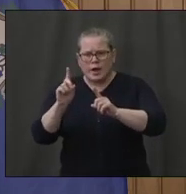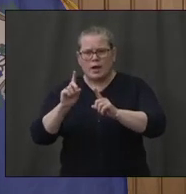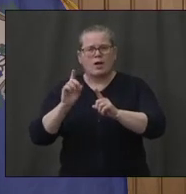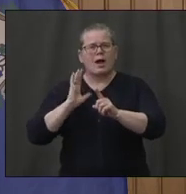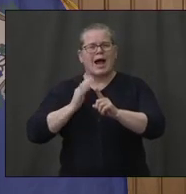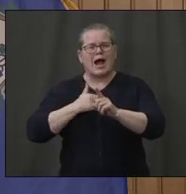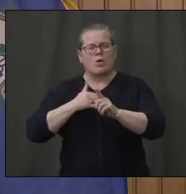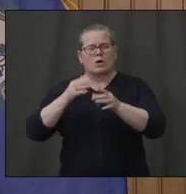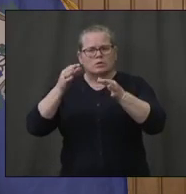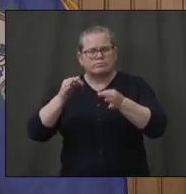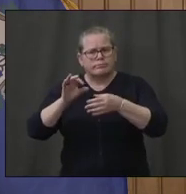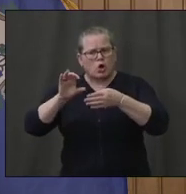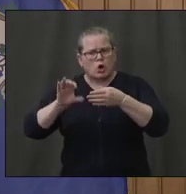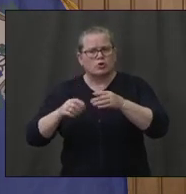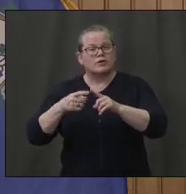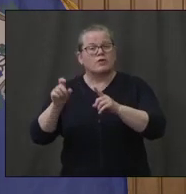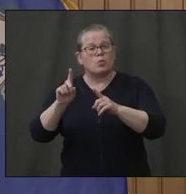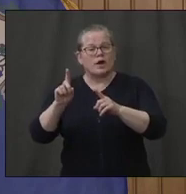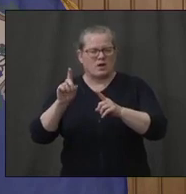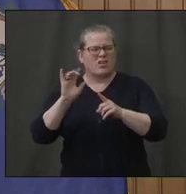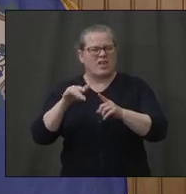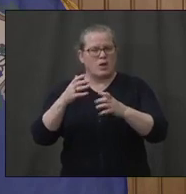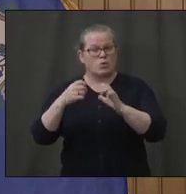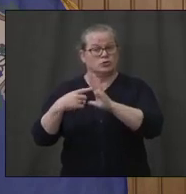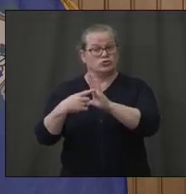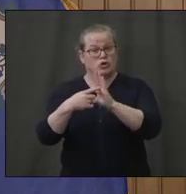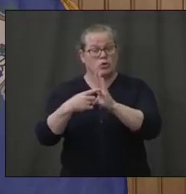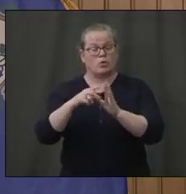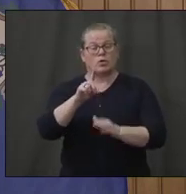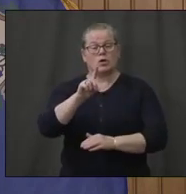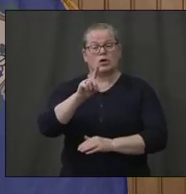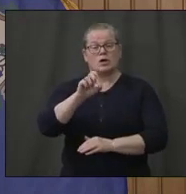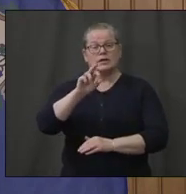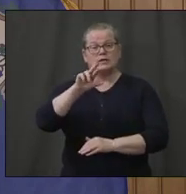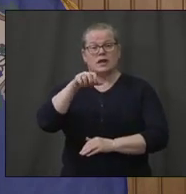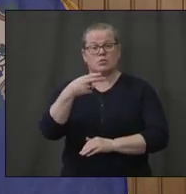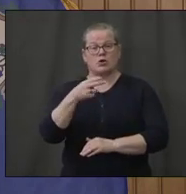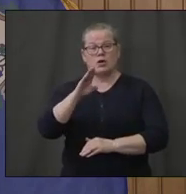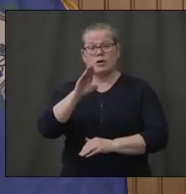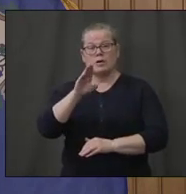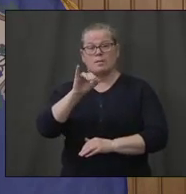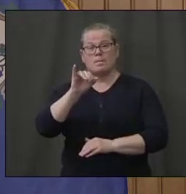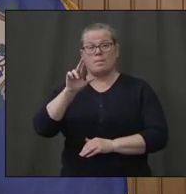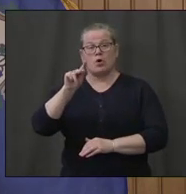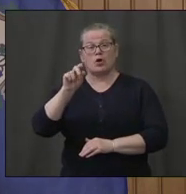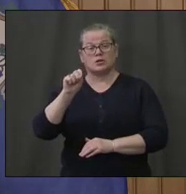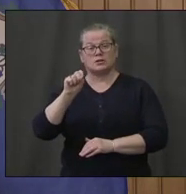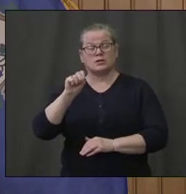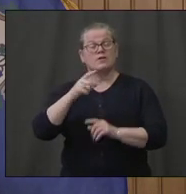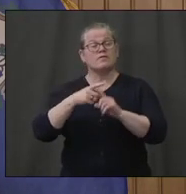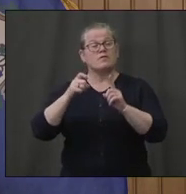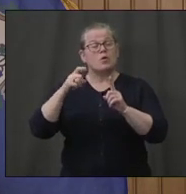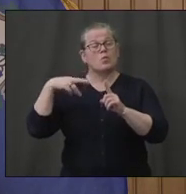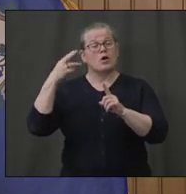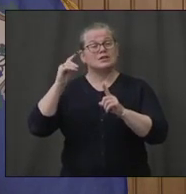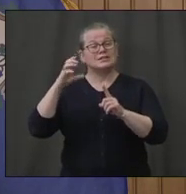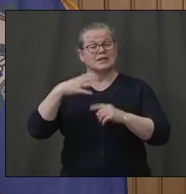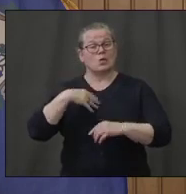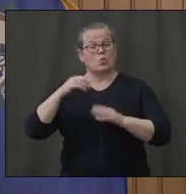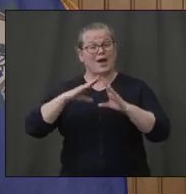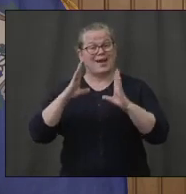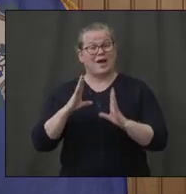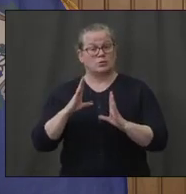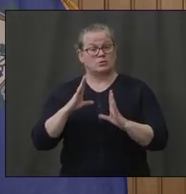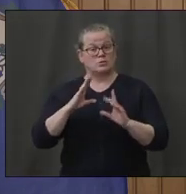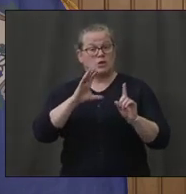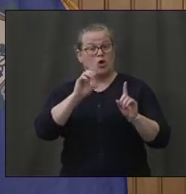Deborah Birx, who you know is the White House COVID coordinator, said yesterday that Connecticut will